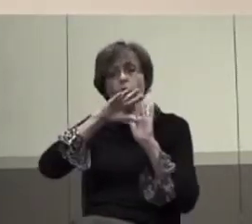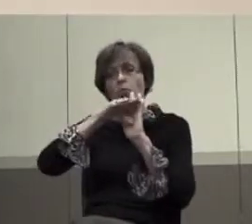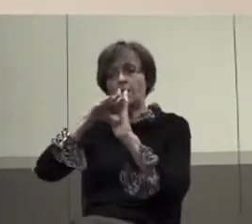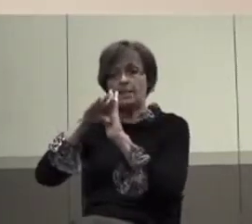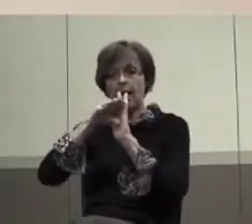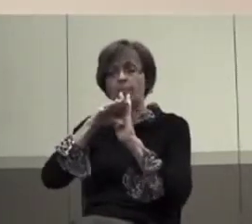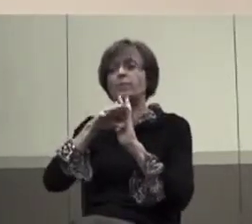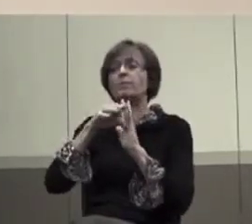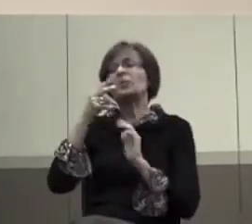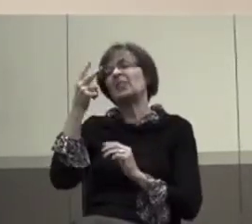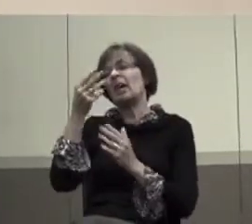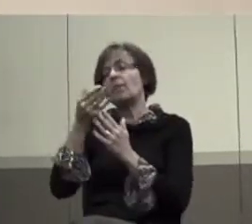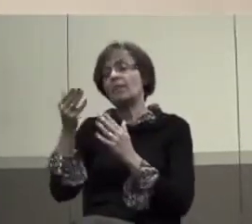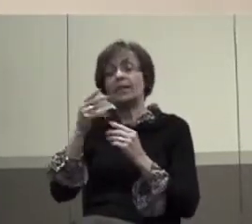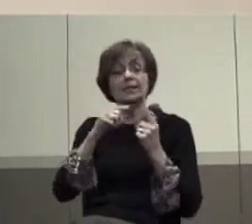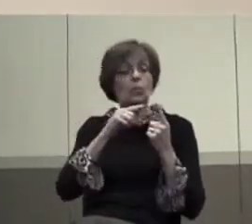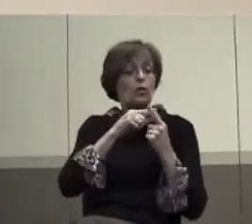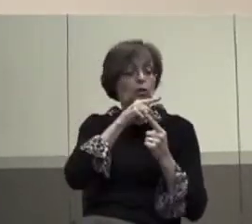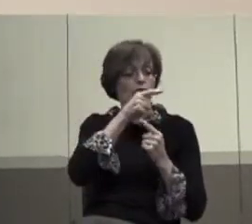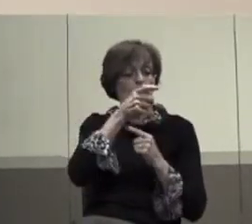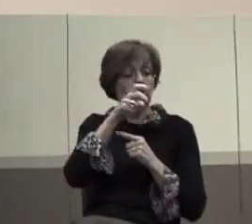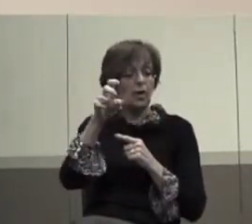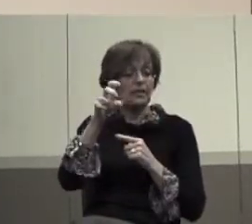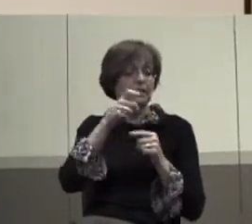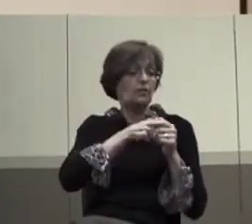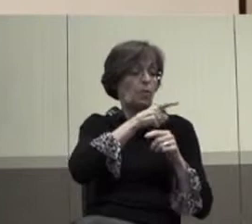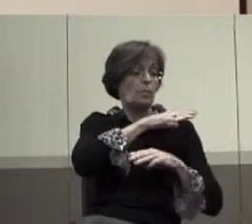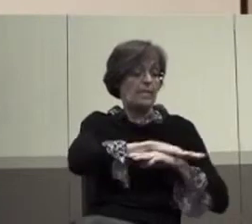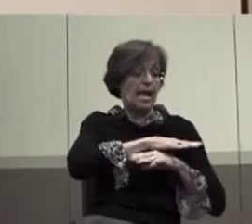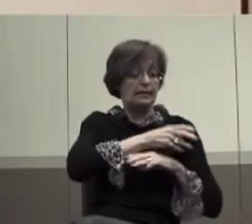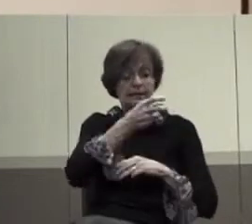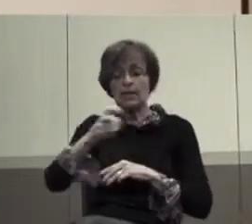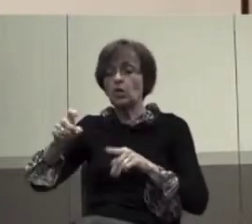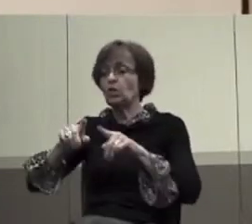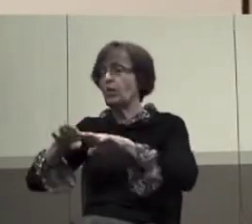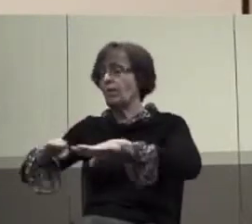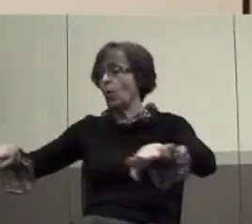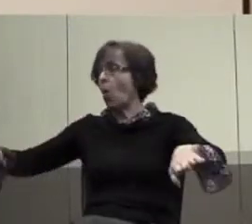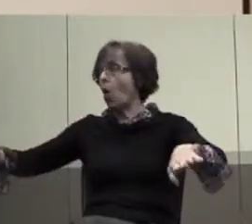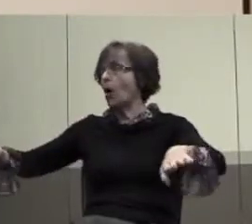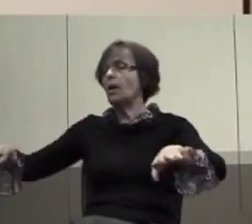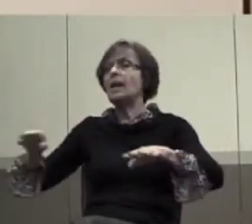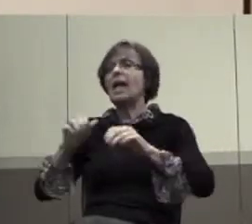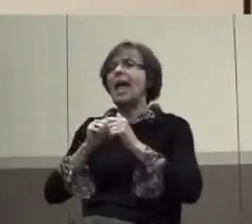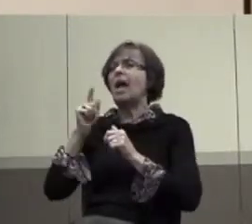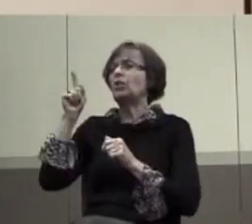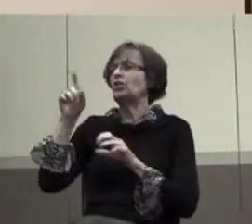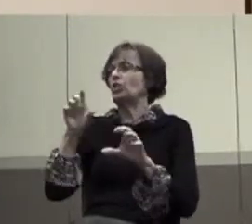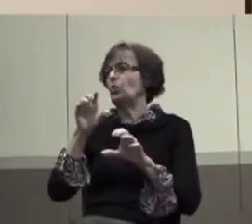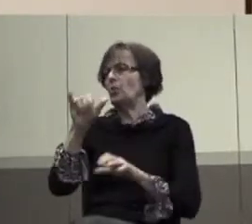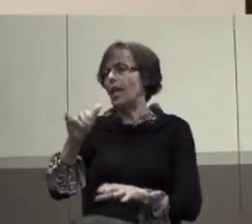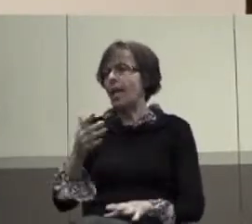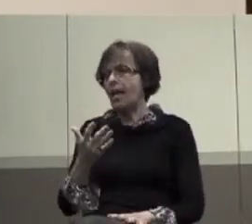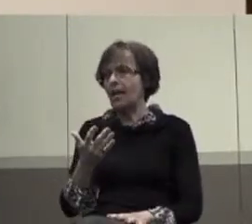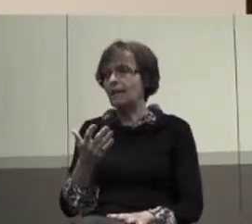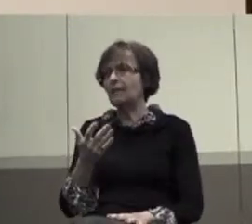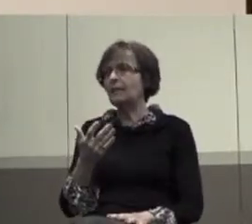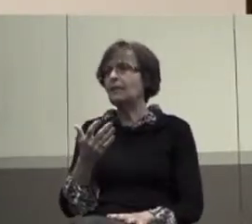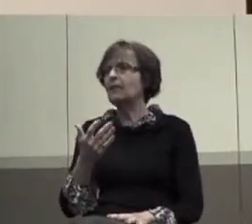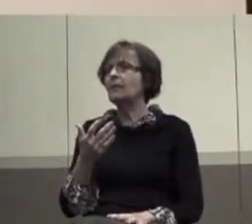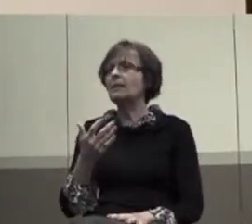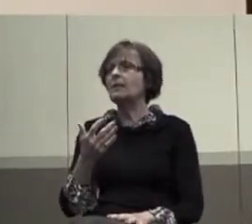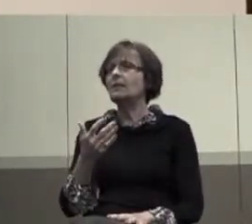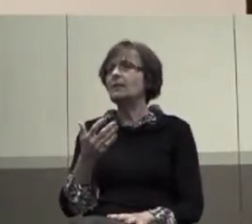things. One is when she made the transition from the desks to the floor. How did she do that?